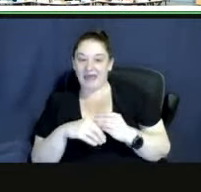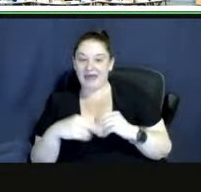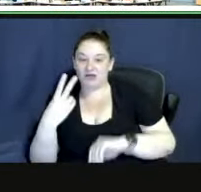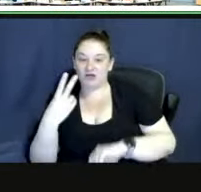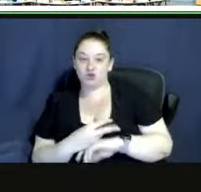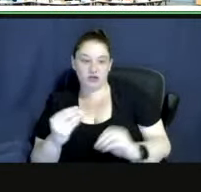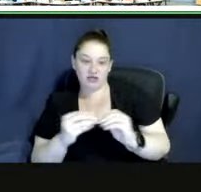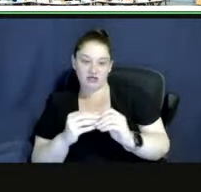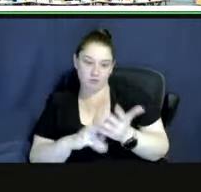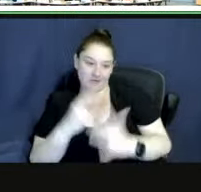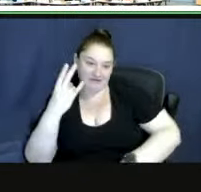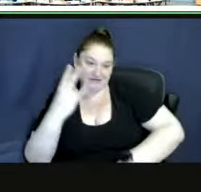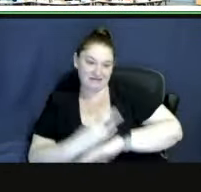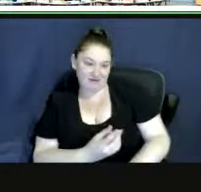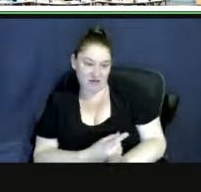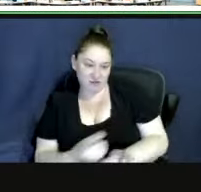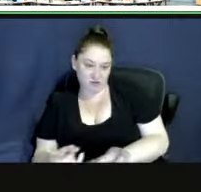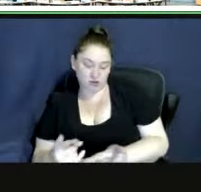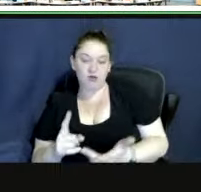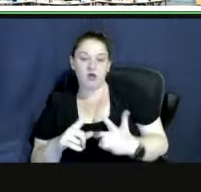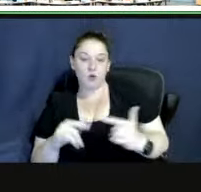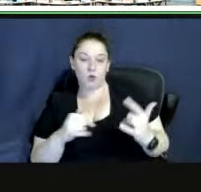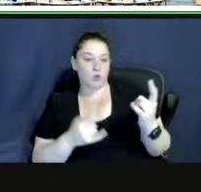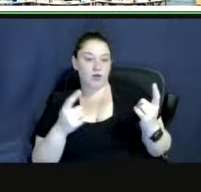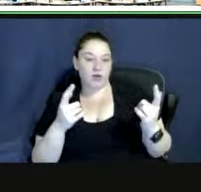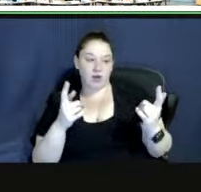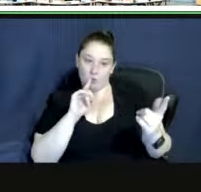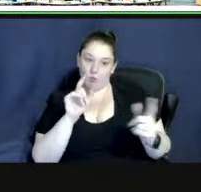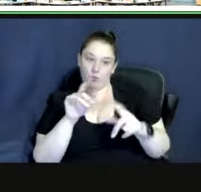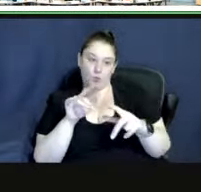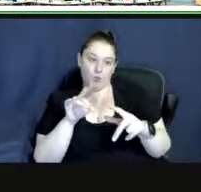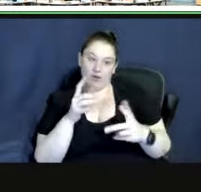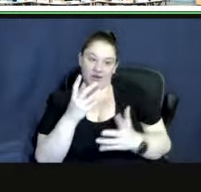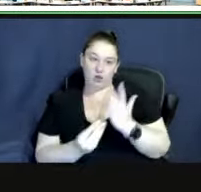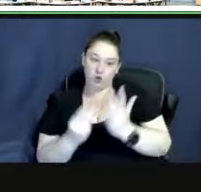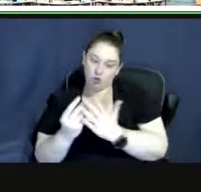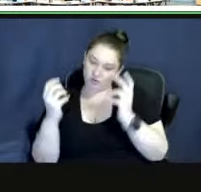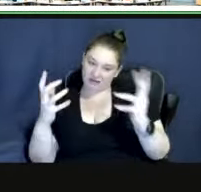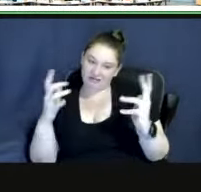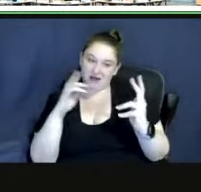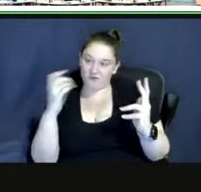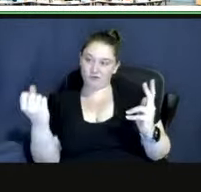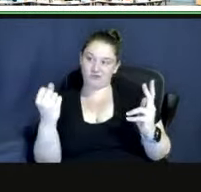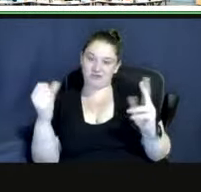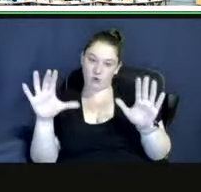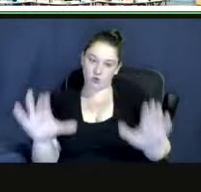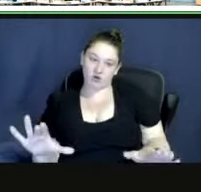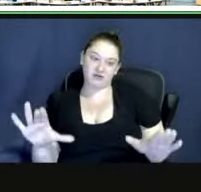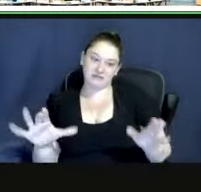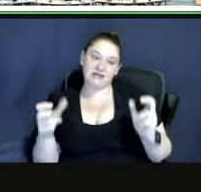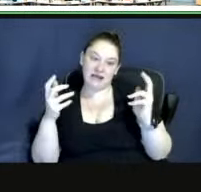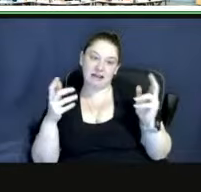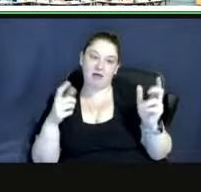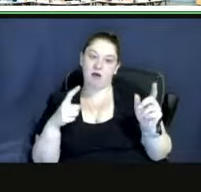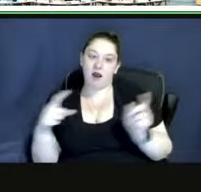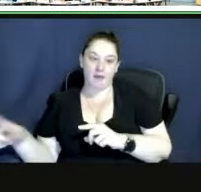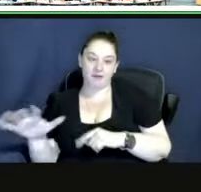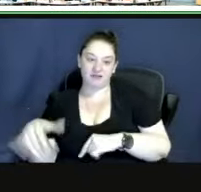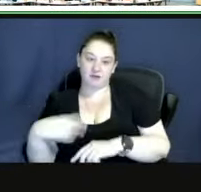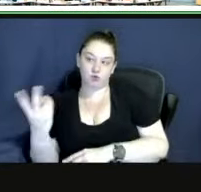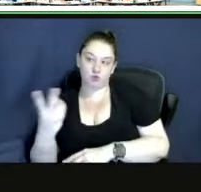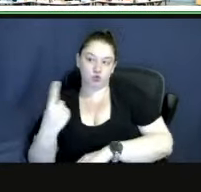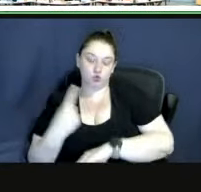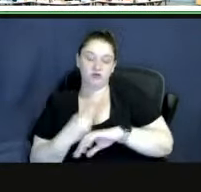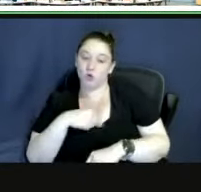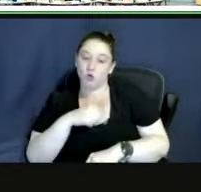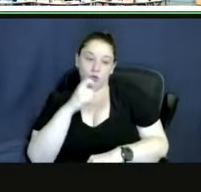make it all 7 days a week. We lose a lot of ground on those Saturdays and Sundays is what I'm told. So while we're not proposing to